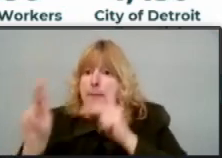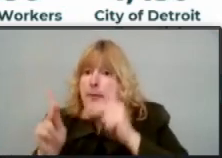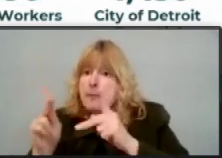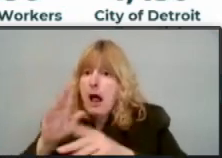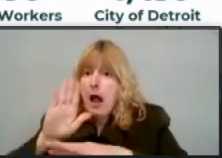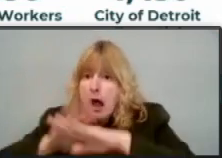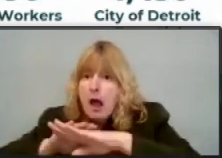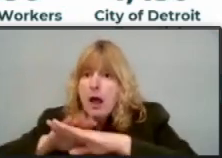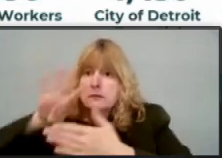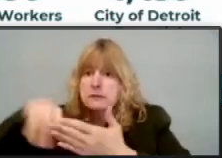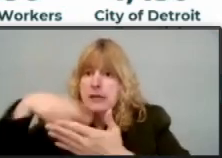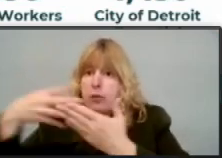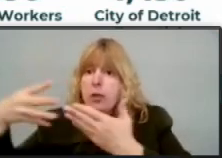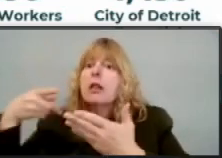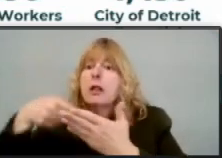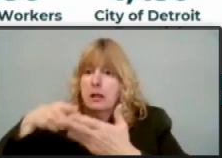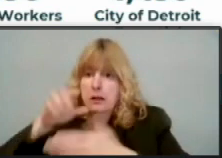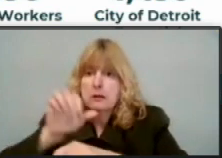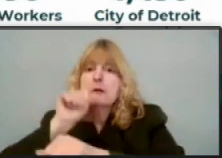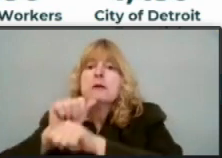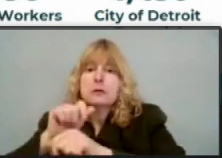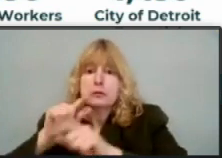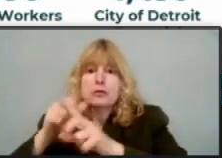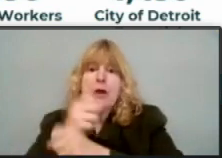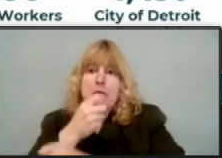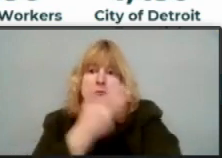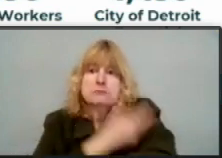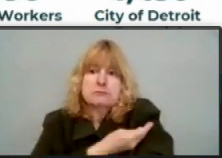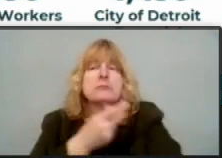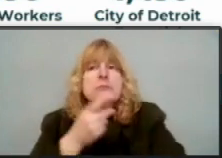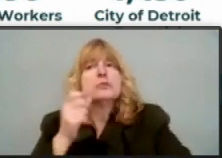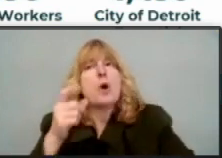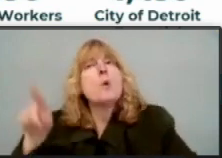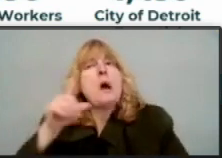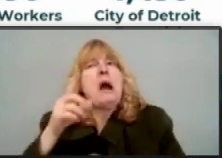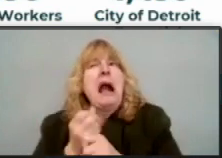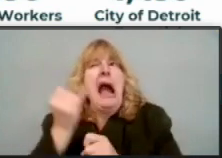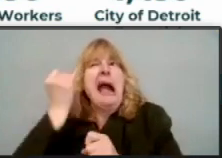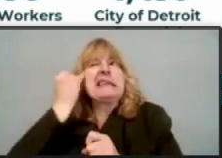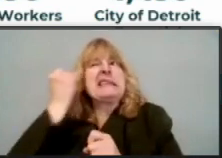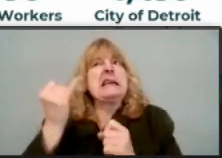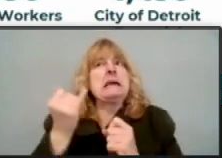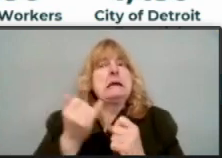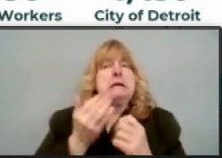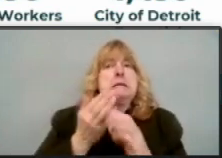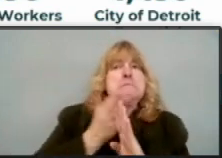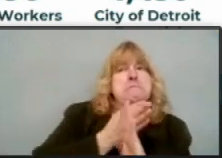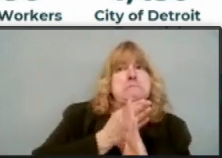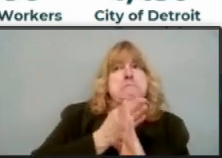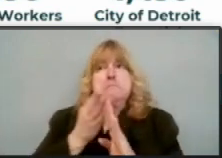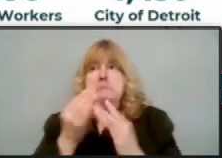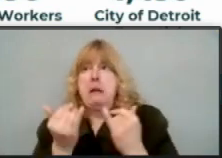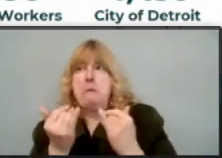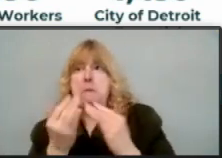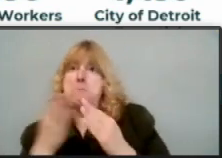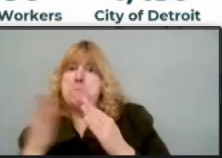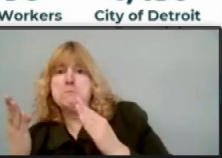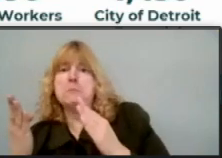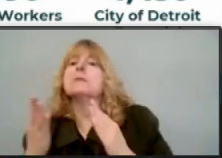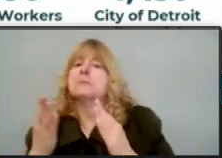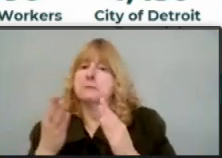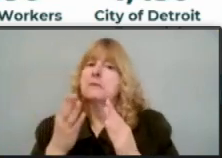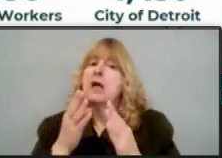the vaccine. So you know who we have coming down the pipeline. I also really like our doses administered by